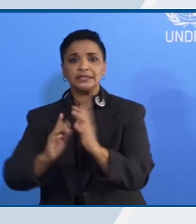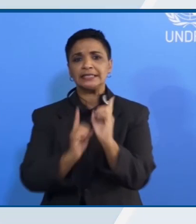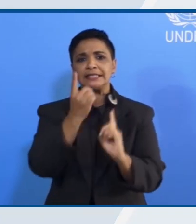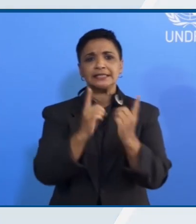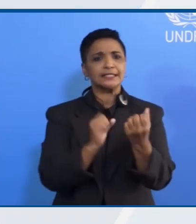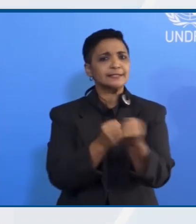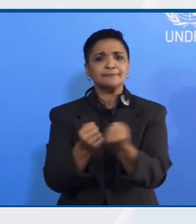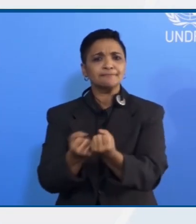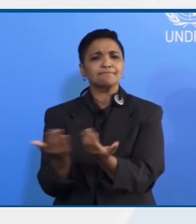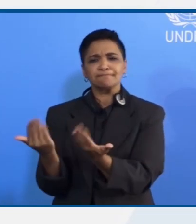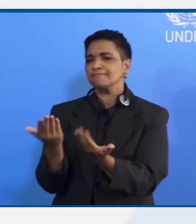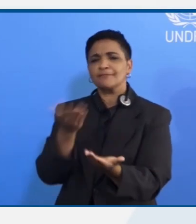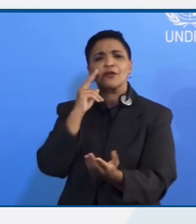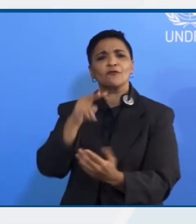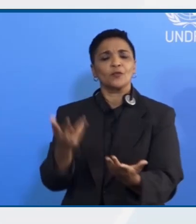What can you share there?